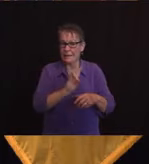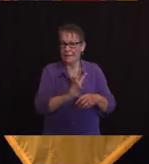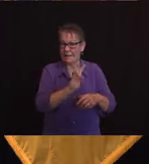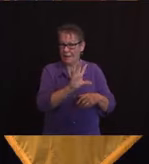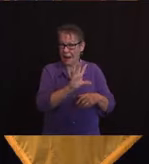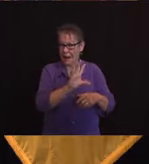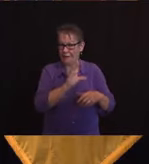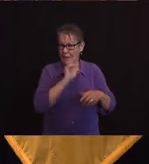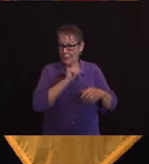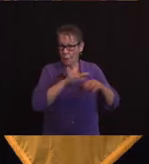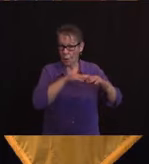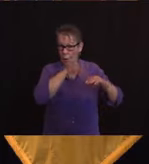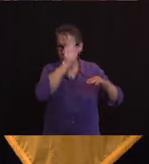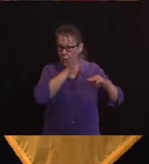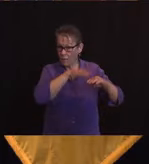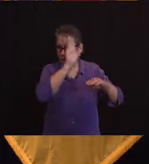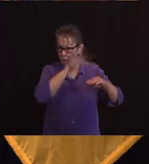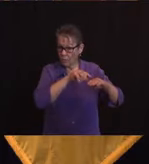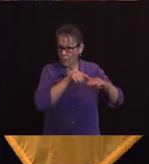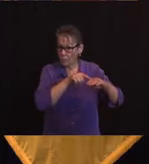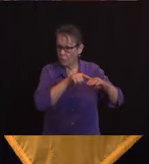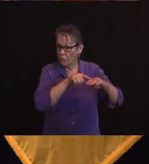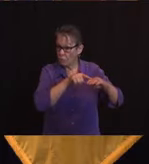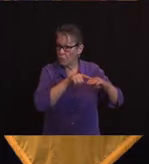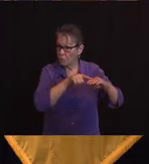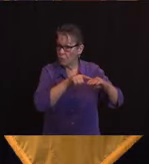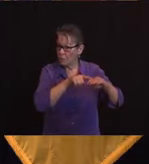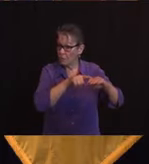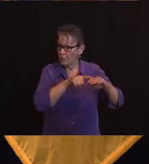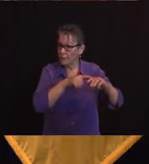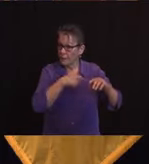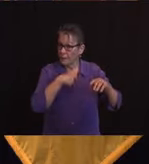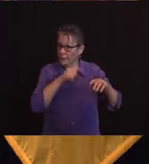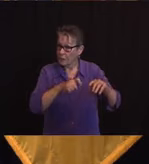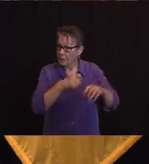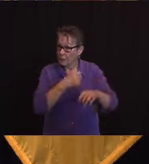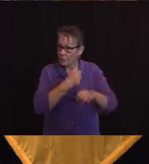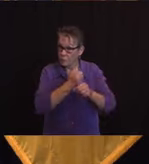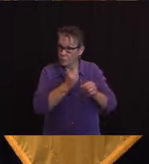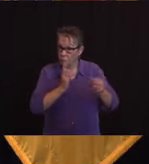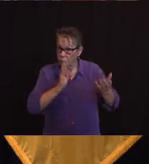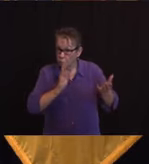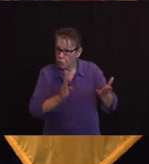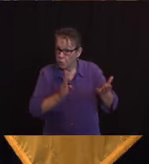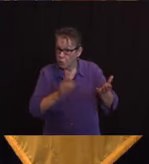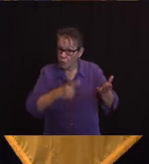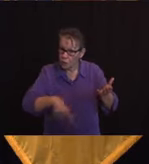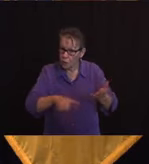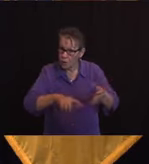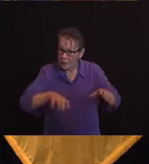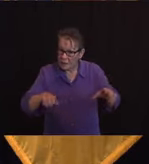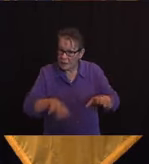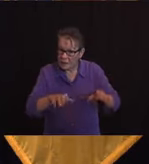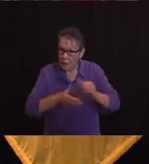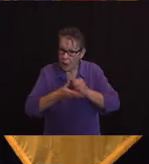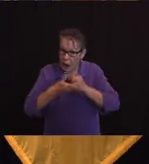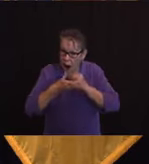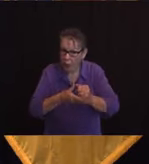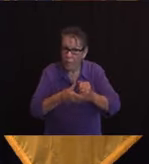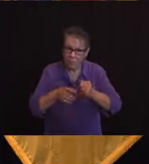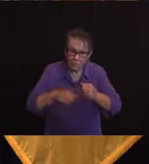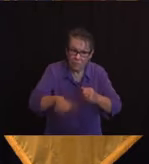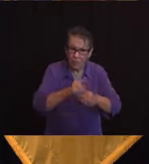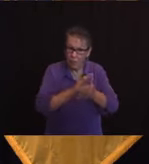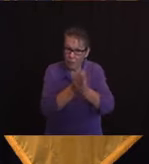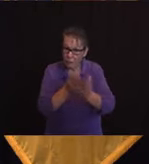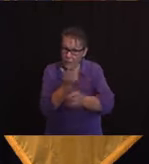worth noting, where we can really move the needle if we proactively go in. And that's a big part of, we want, it's in Newark for a